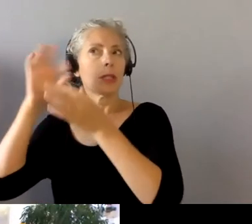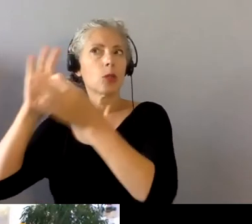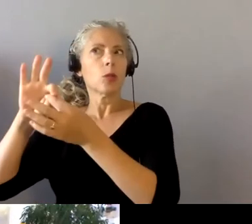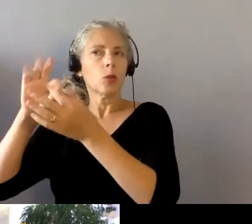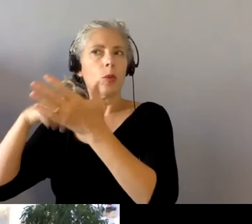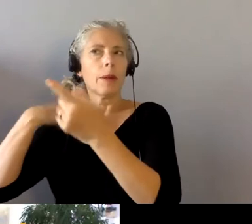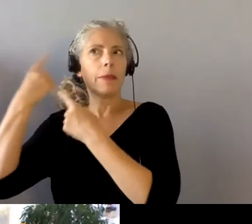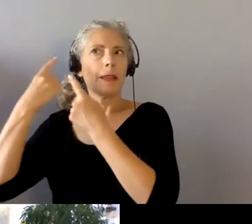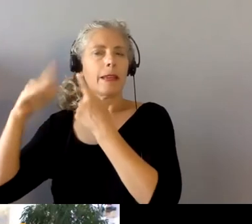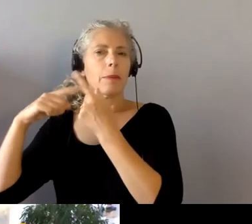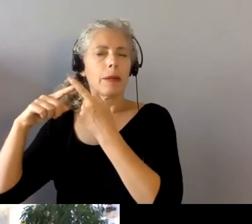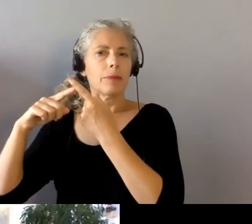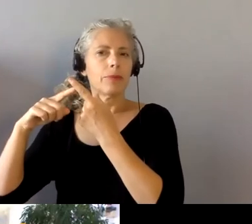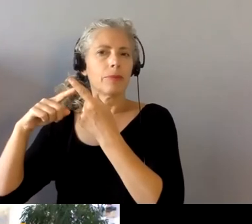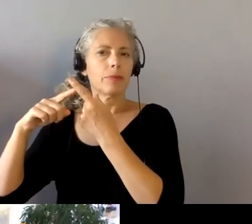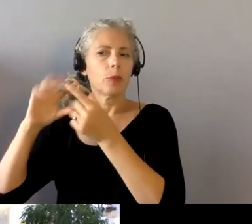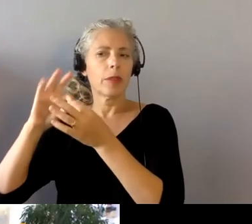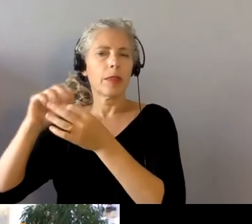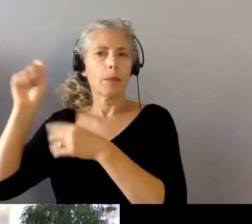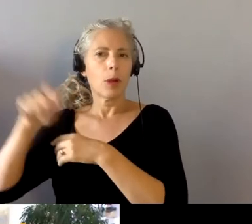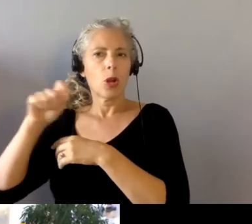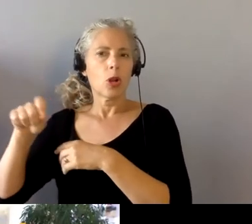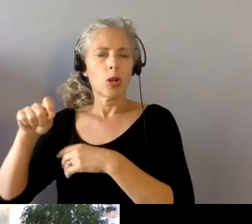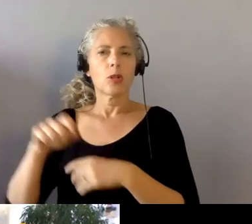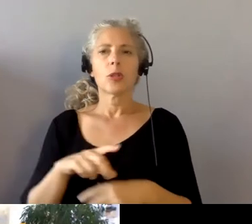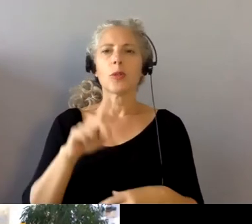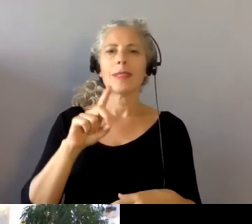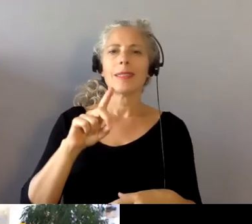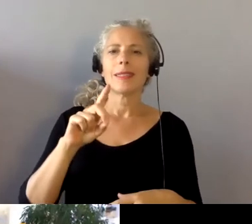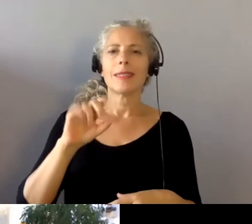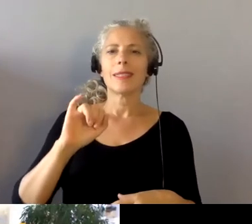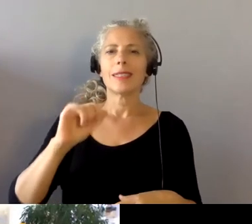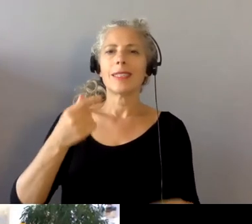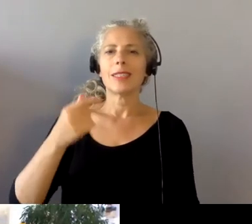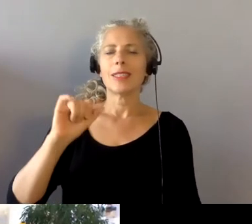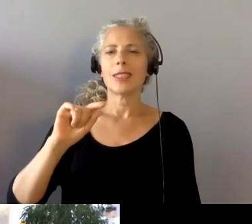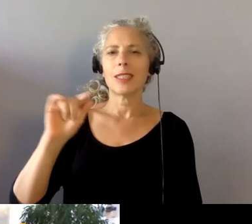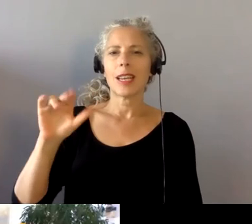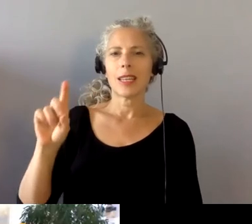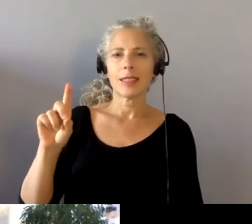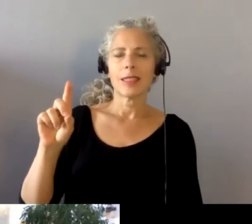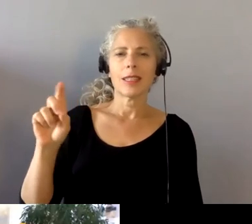in the marks. So the digitized spray is also operate similarly to the way the marks